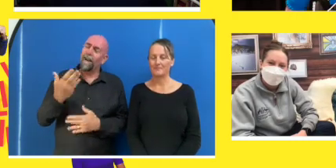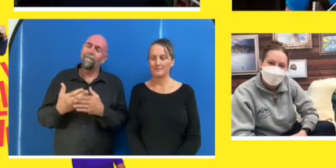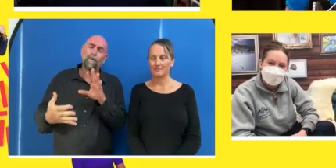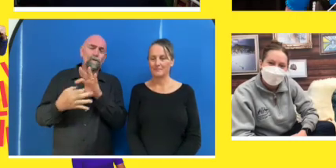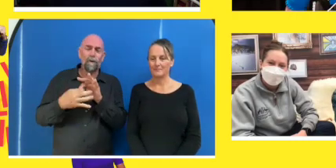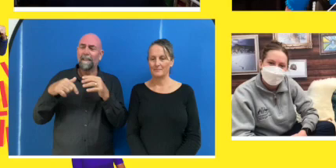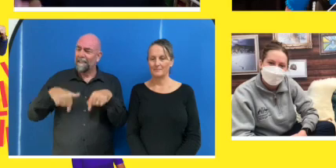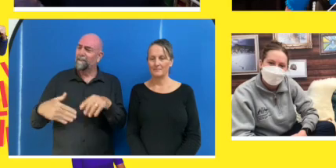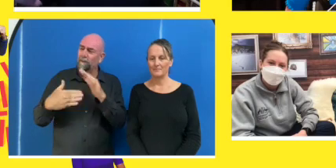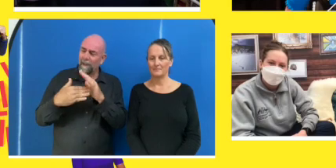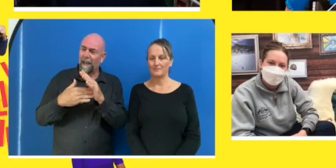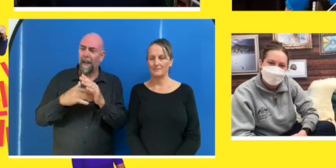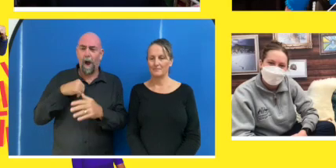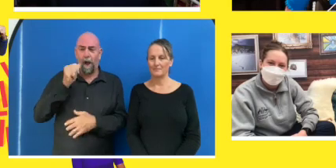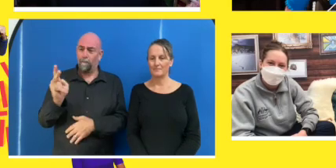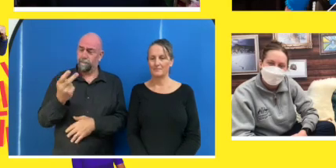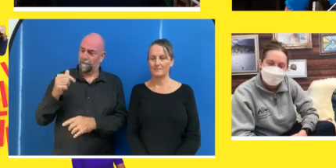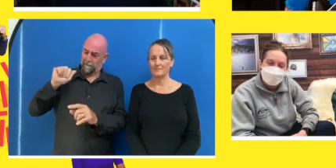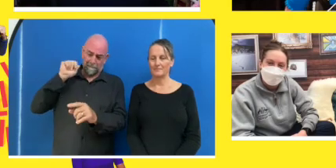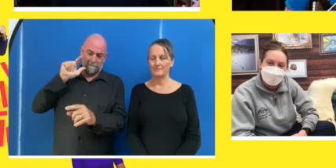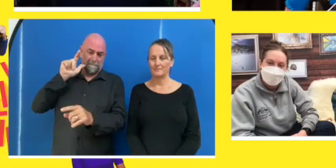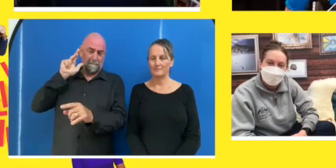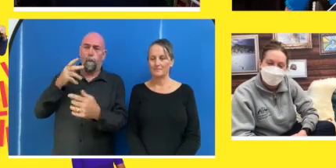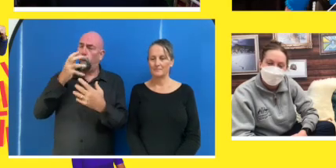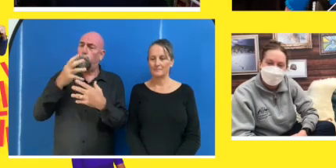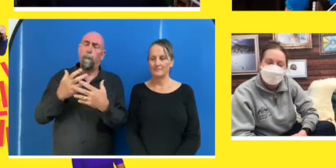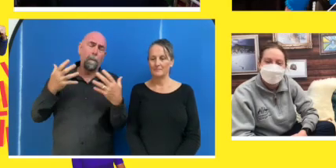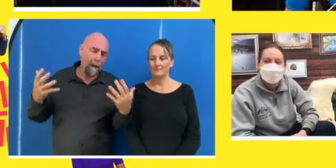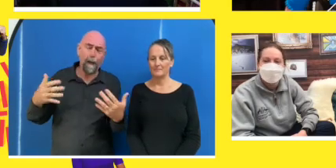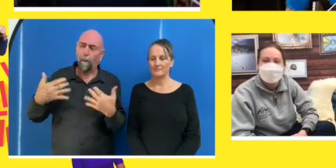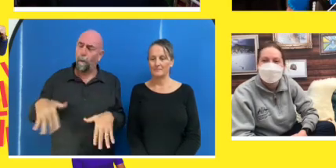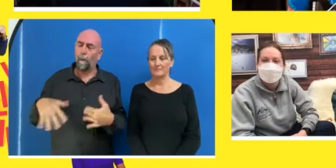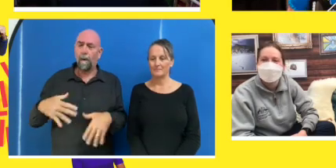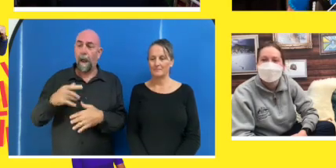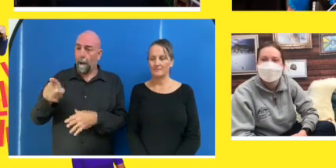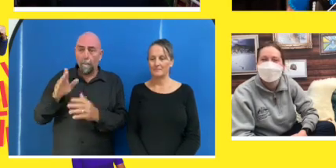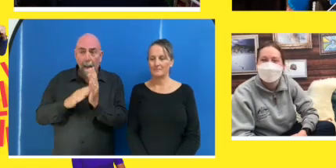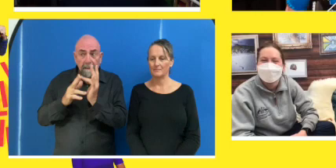means that we need to somehow get you two on a longboard at Merriweather Beach